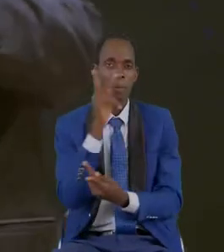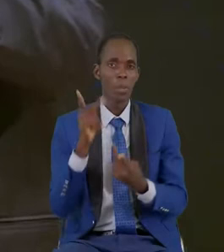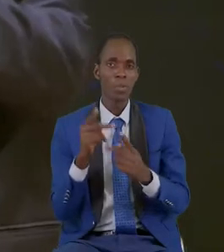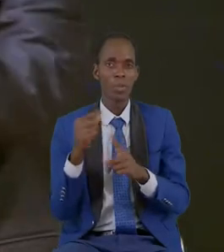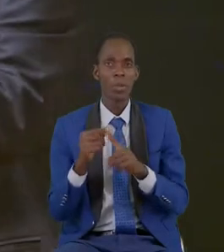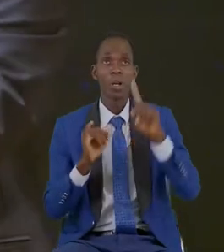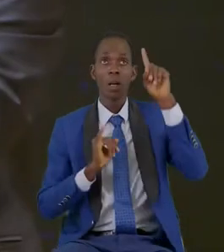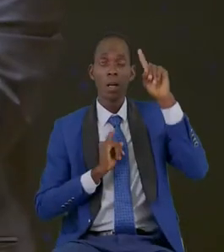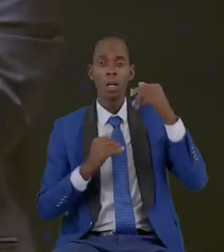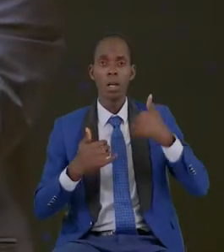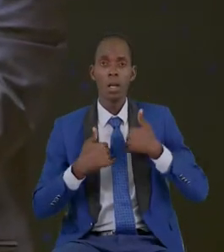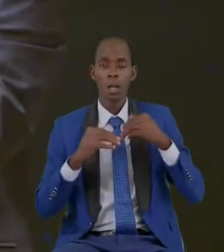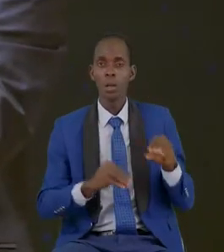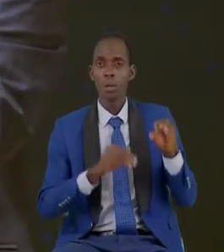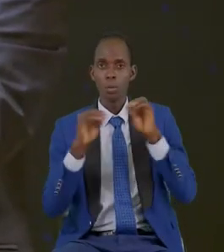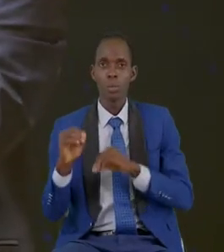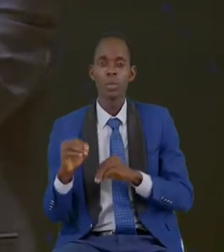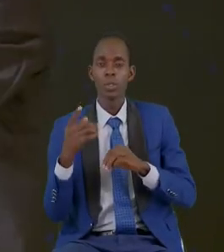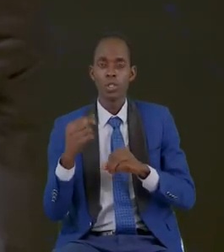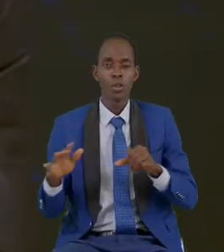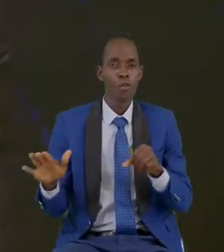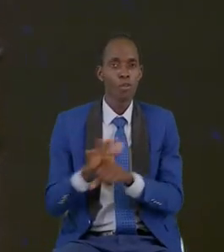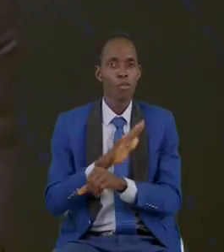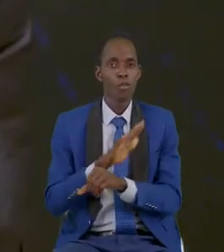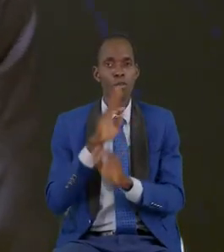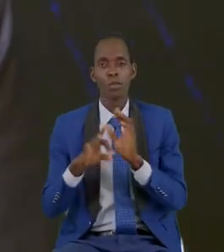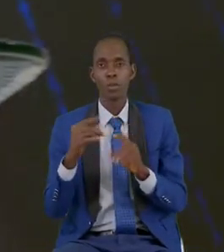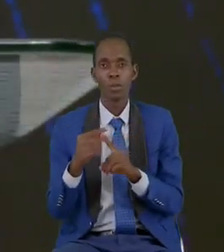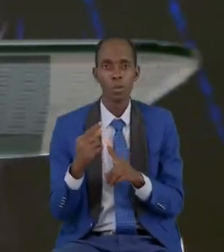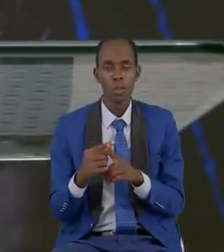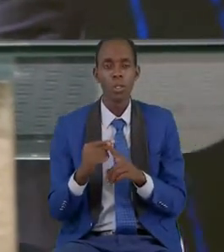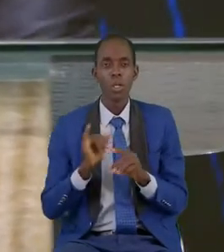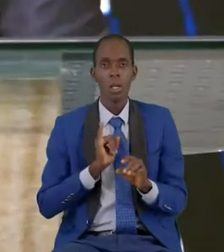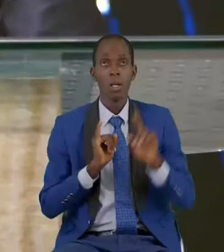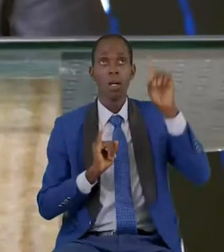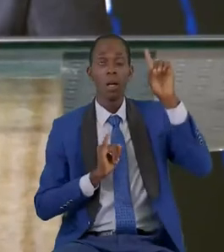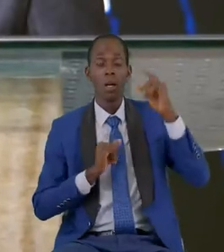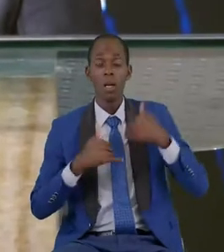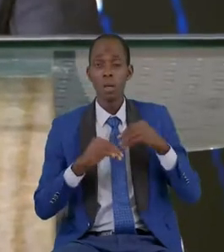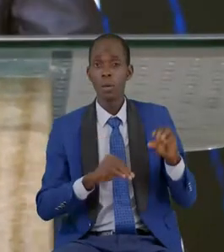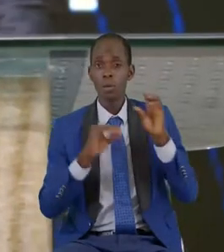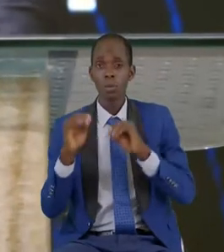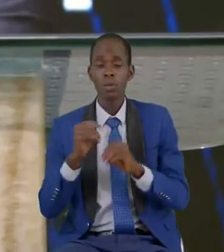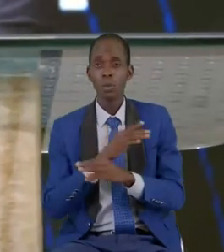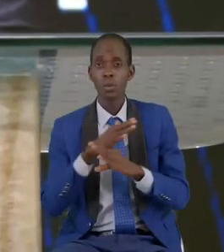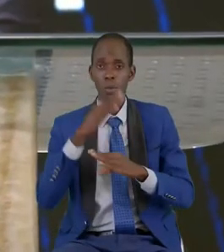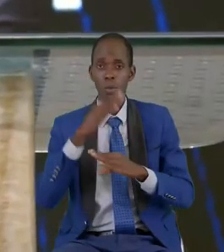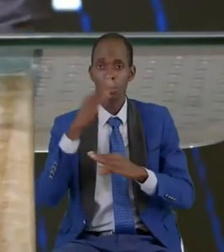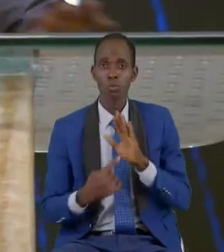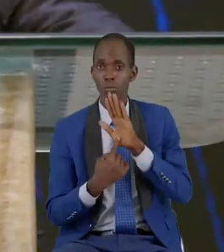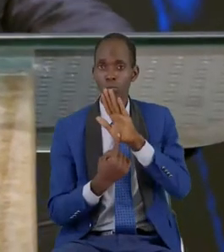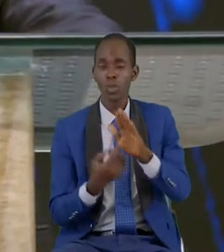put the fullness of the word. I put the complete revelation in your mouth. I have put